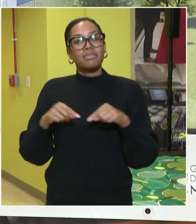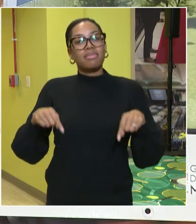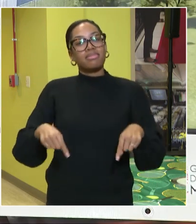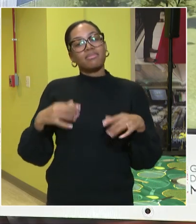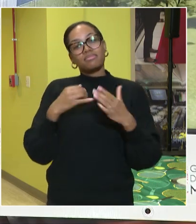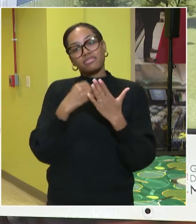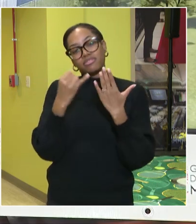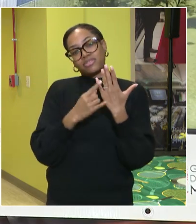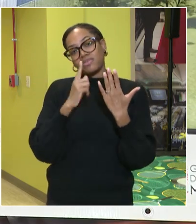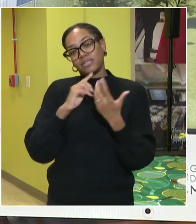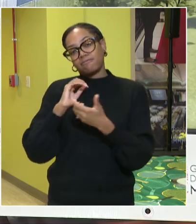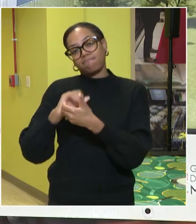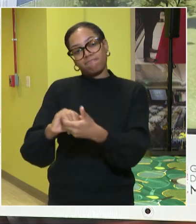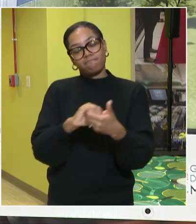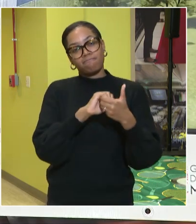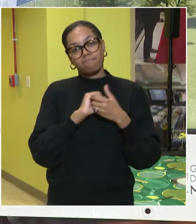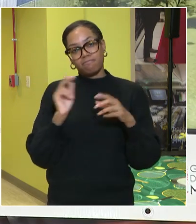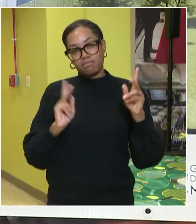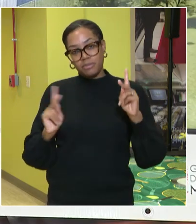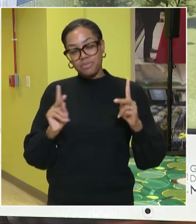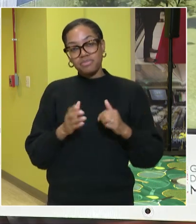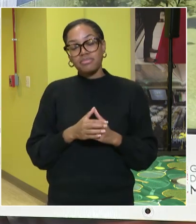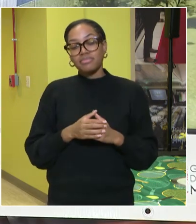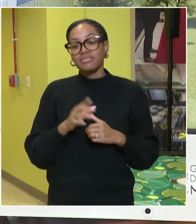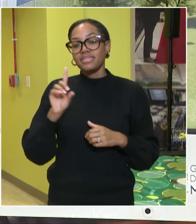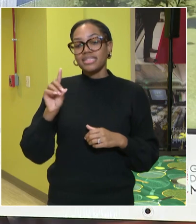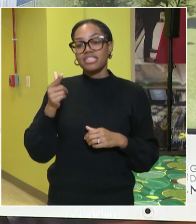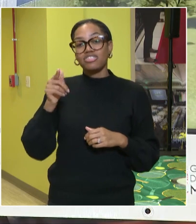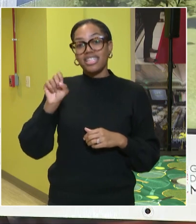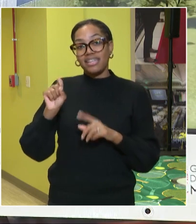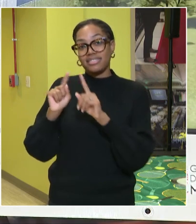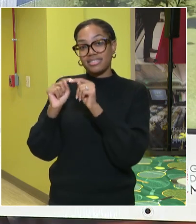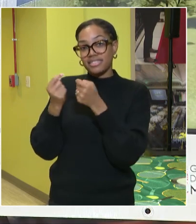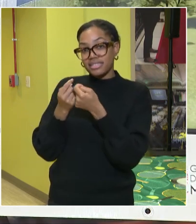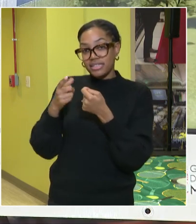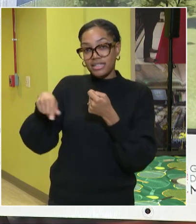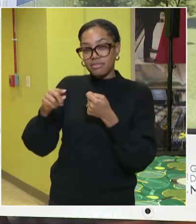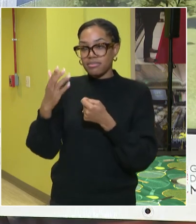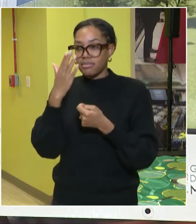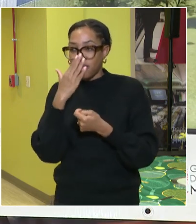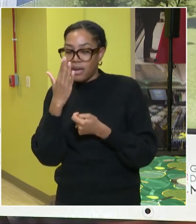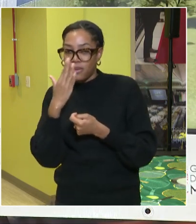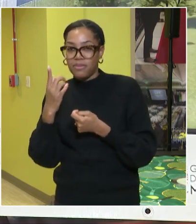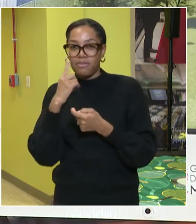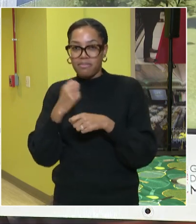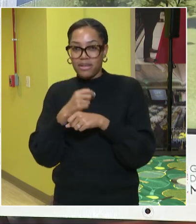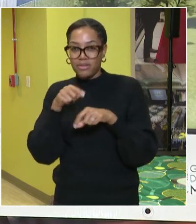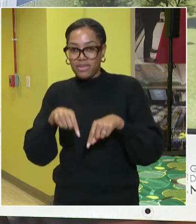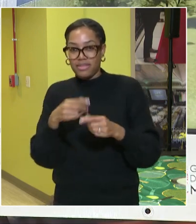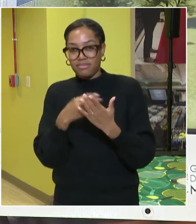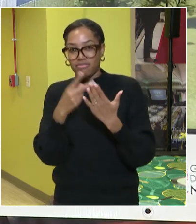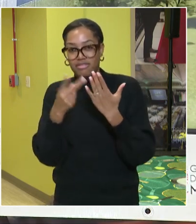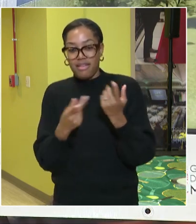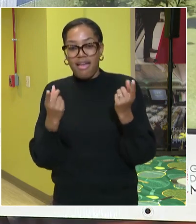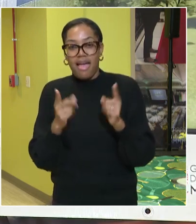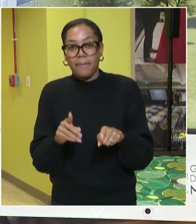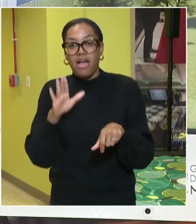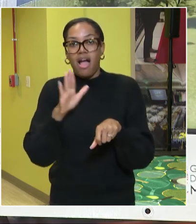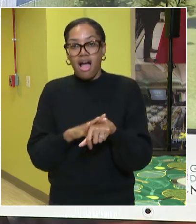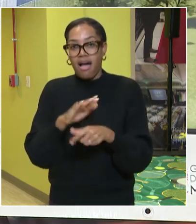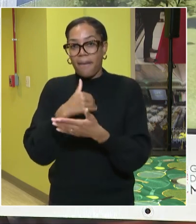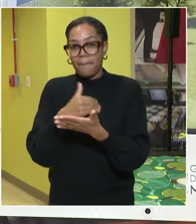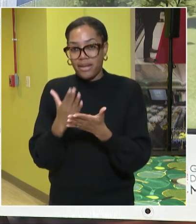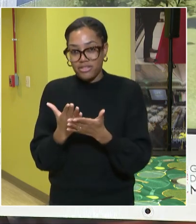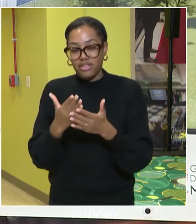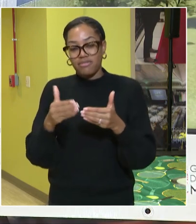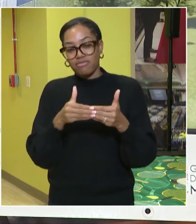the DGS team and our partners that will deliver this project on time and on budget over the next 16 to 20 months. I want